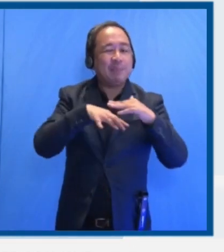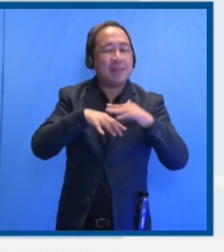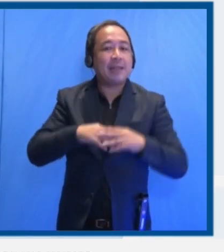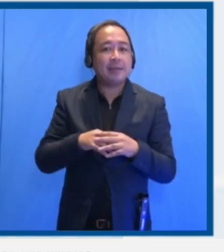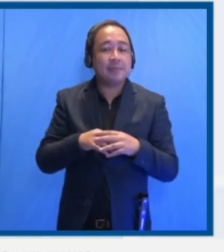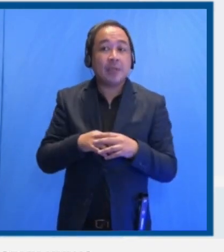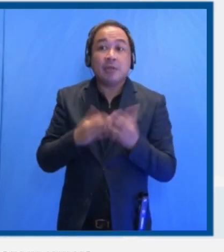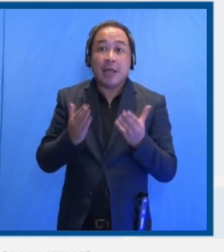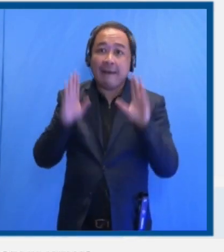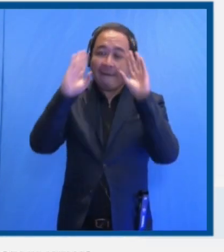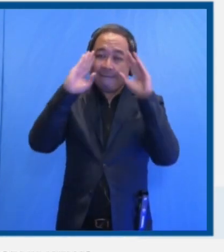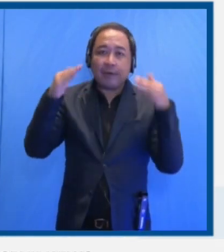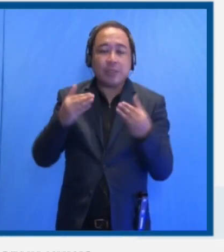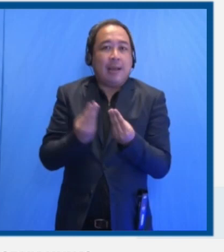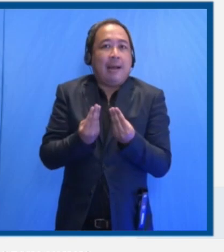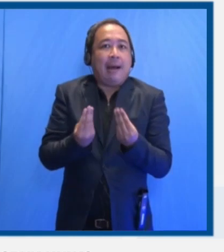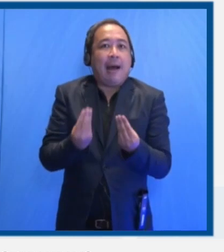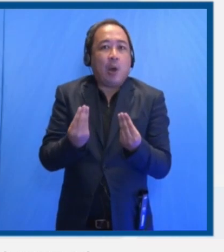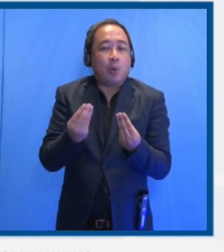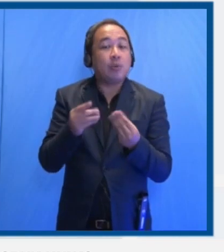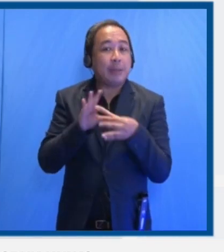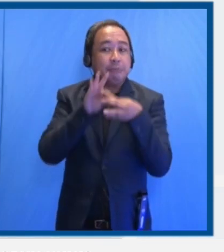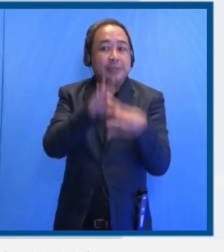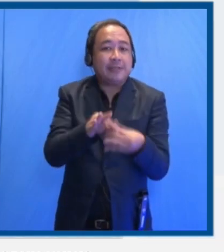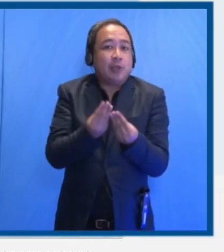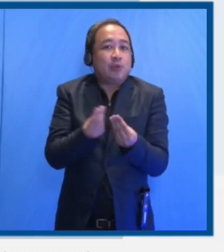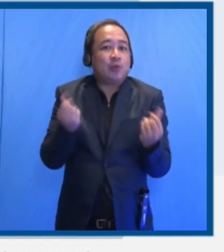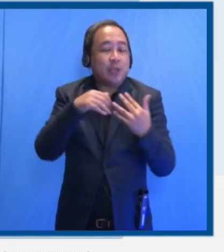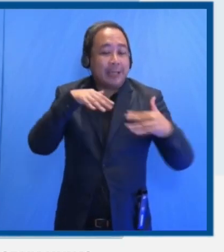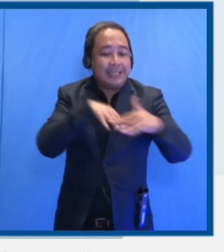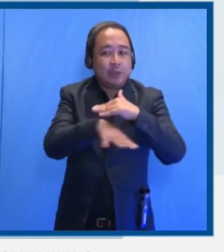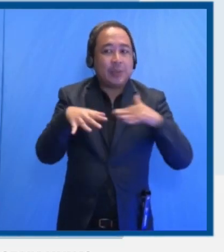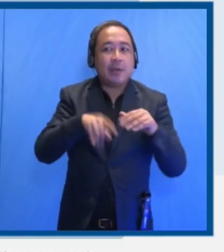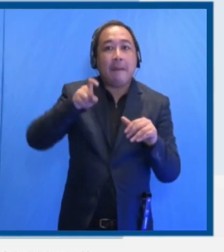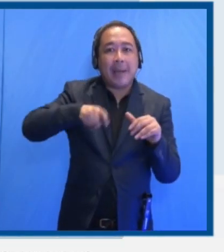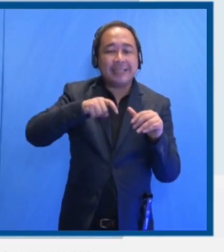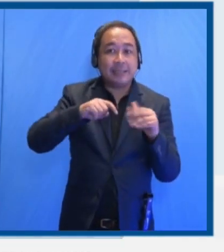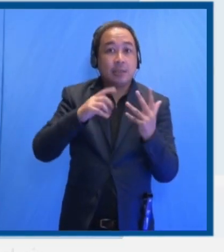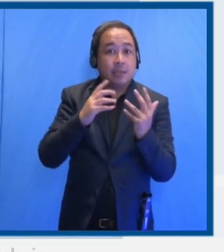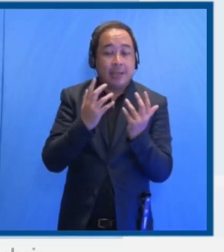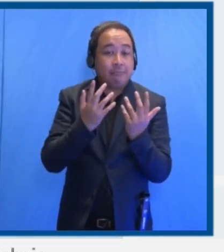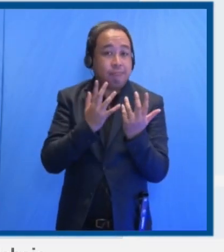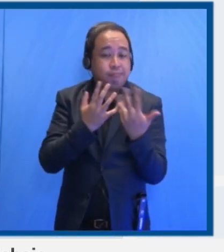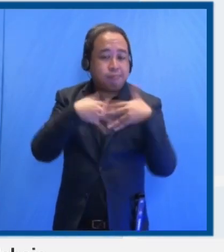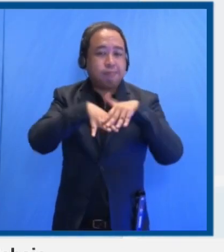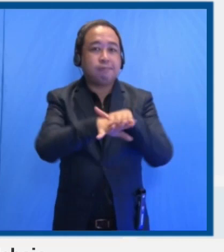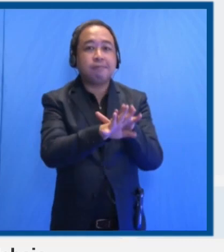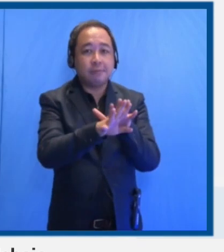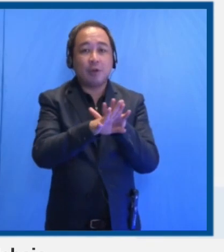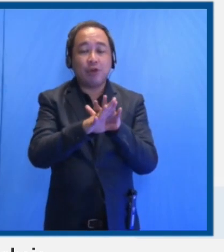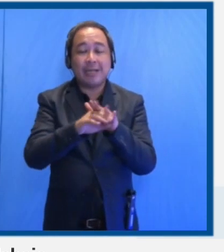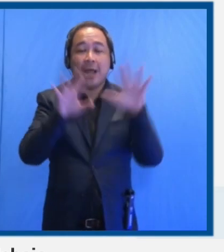how and why nature-based solutions needs to be an integral part of disaster risk reduction and climate